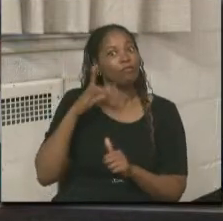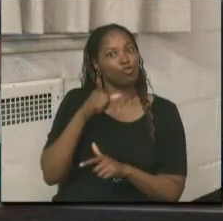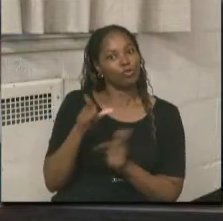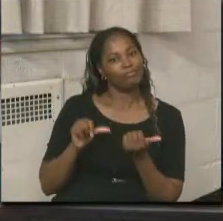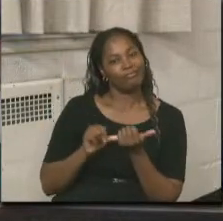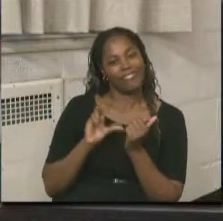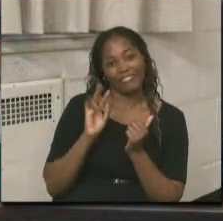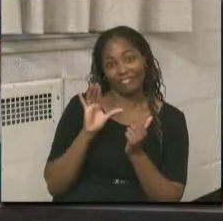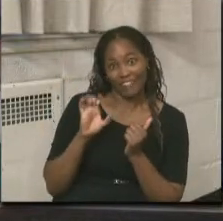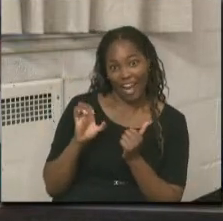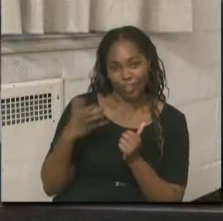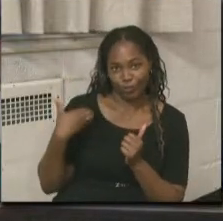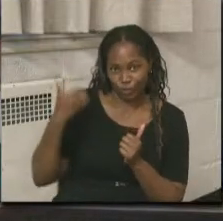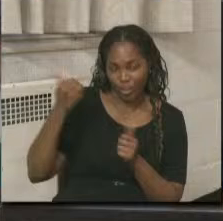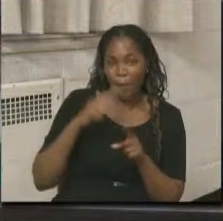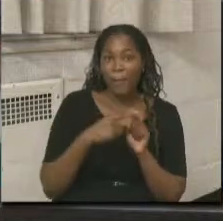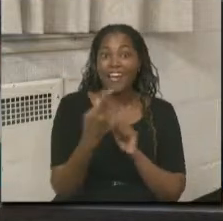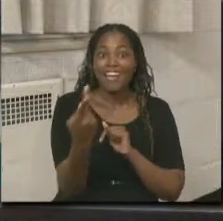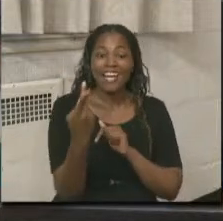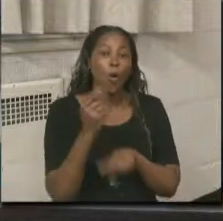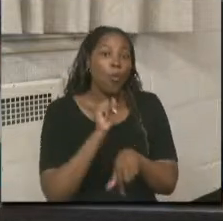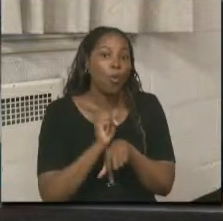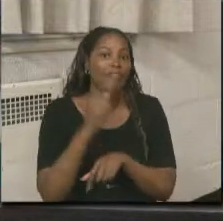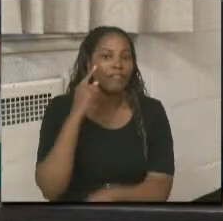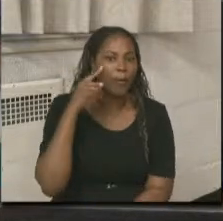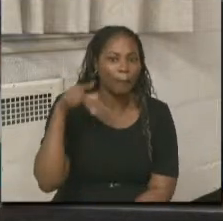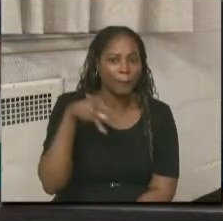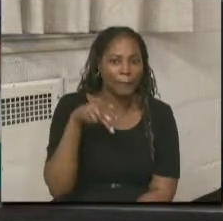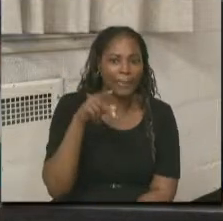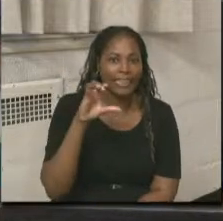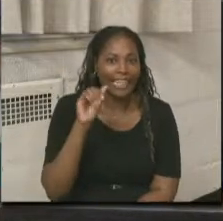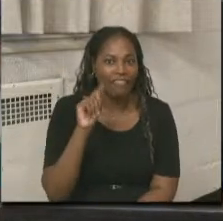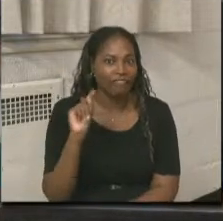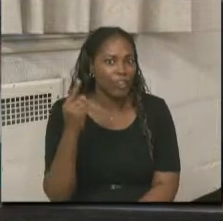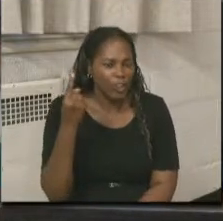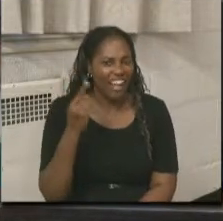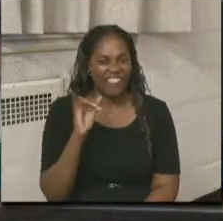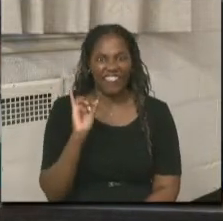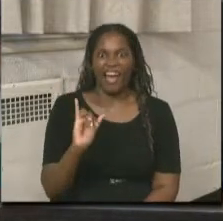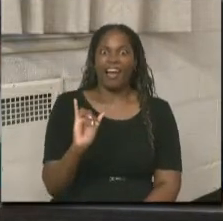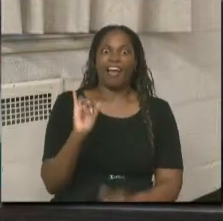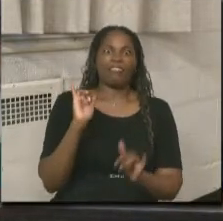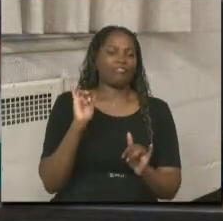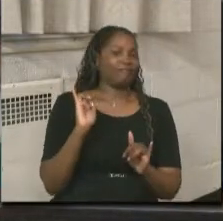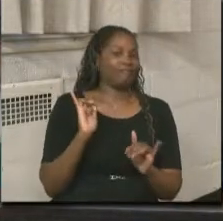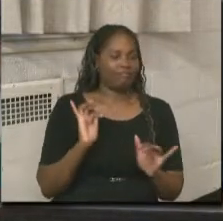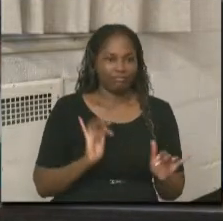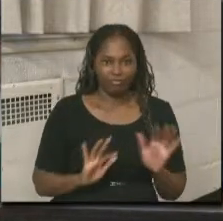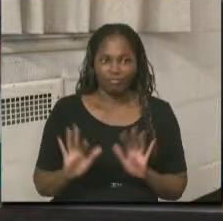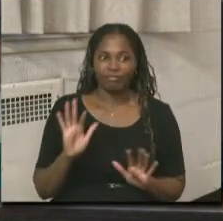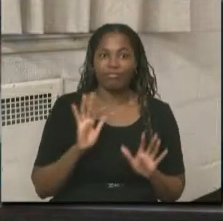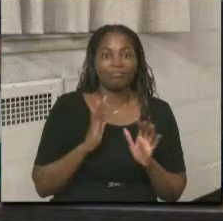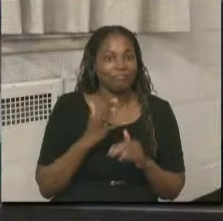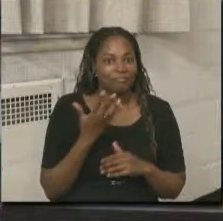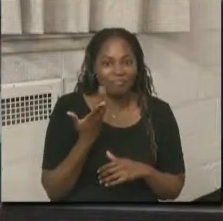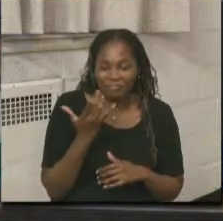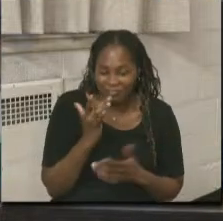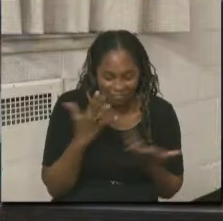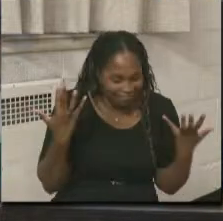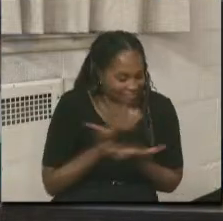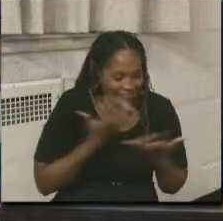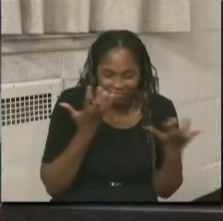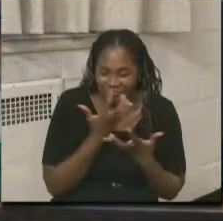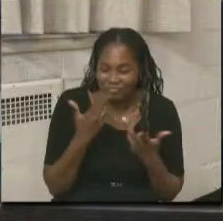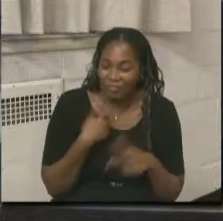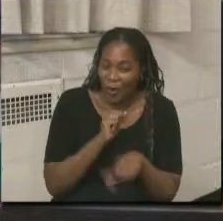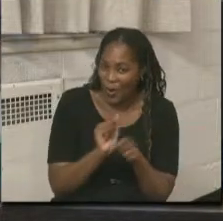were liaisons together on PCAC first, and you know, that was something. But working with you, at